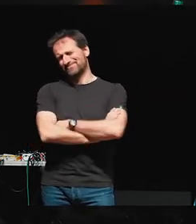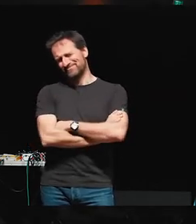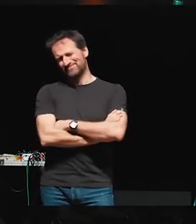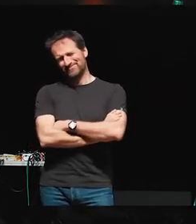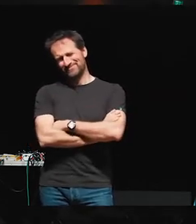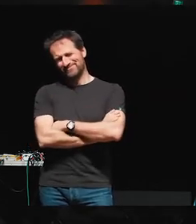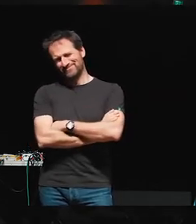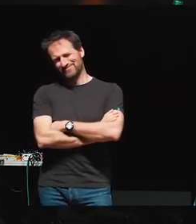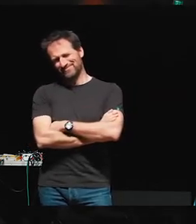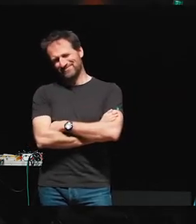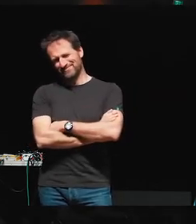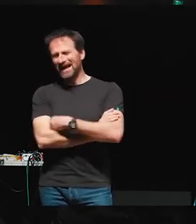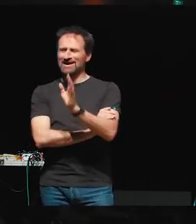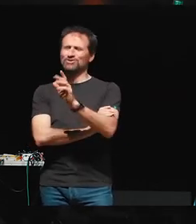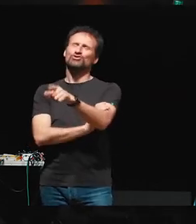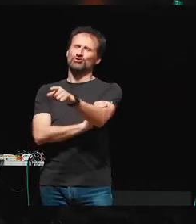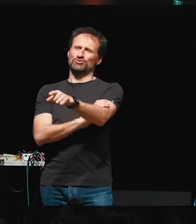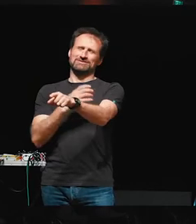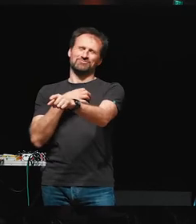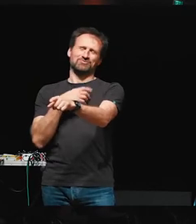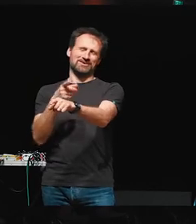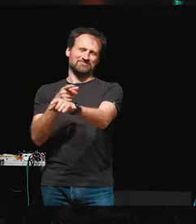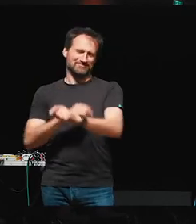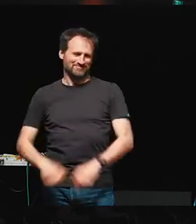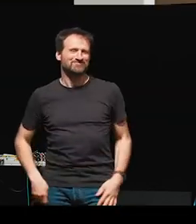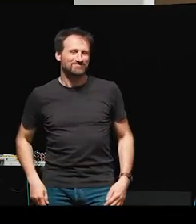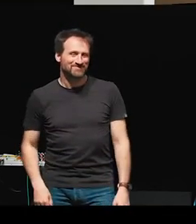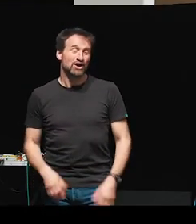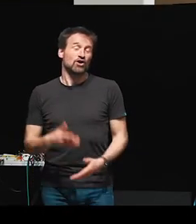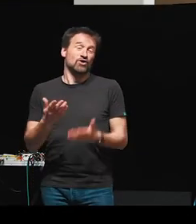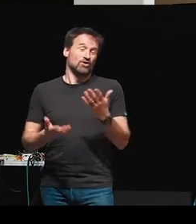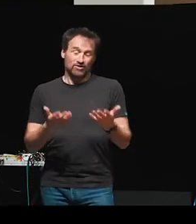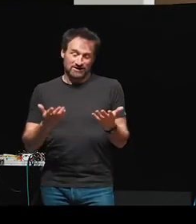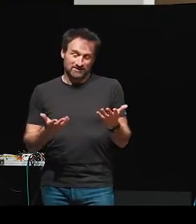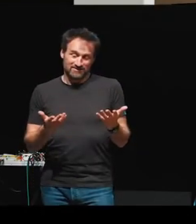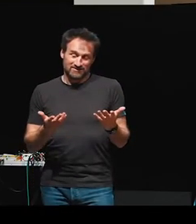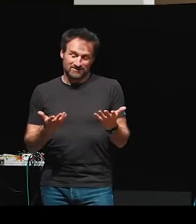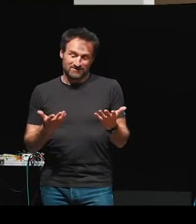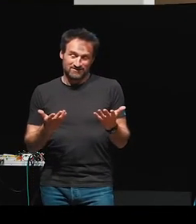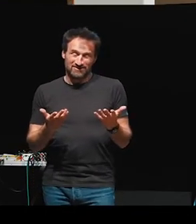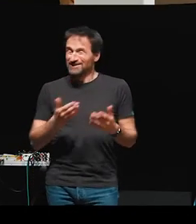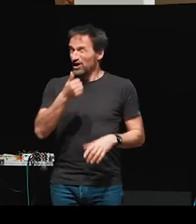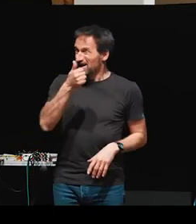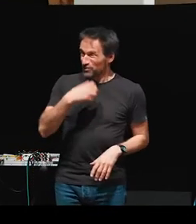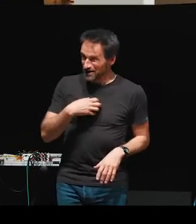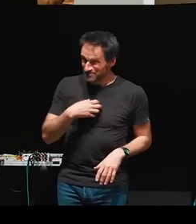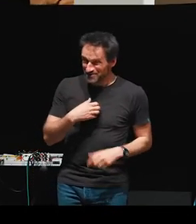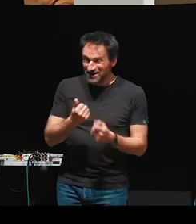Well, you have a problem. Or rather, many problems.